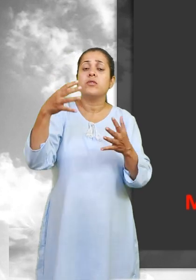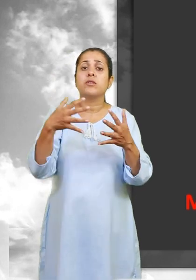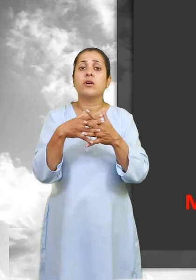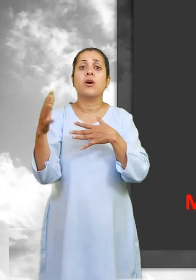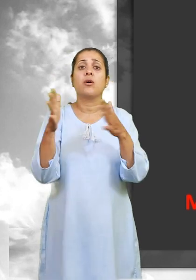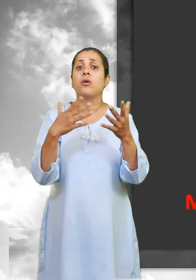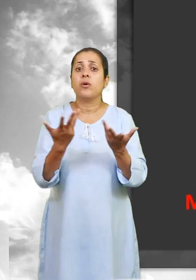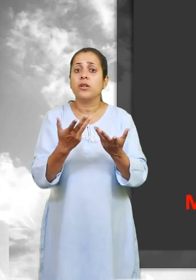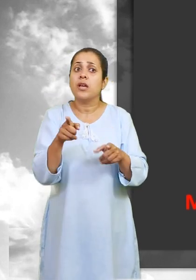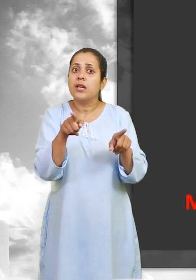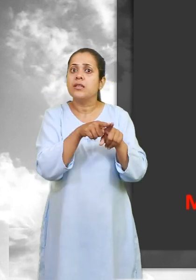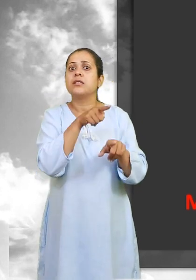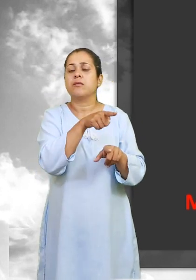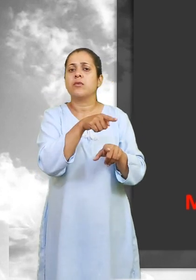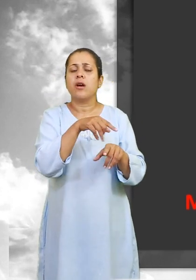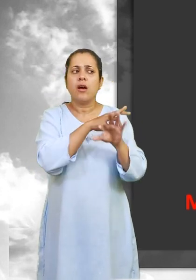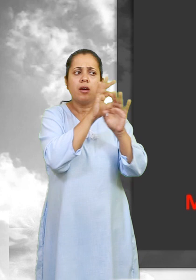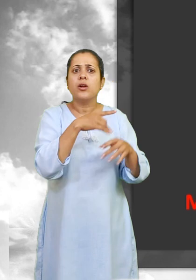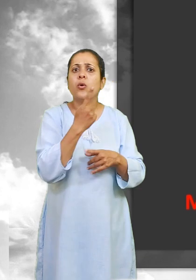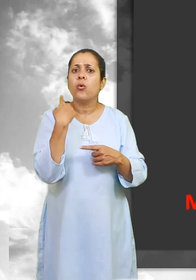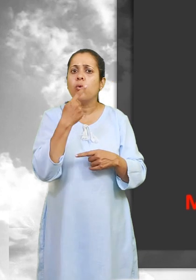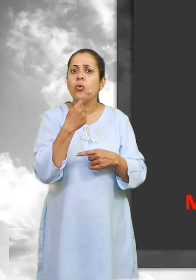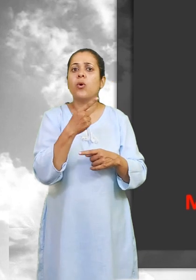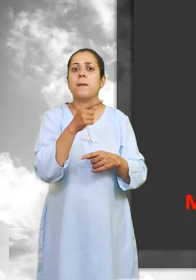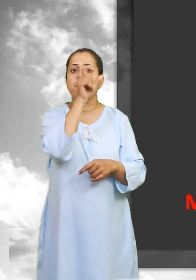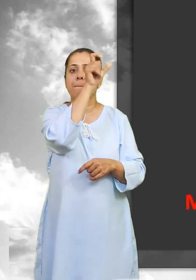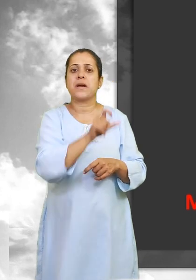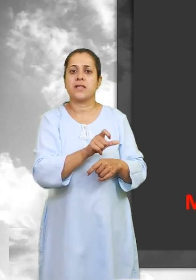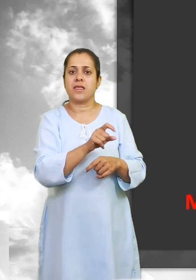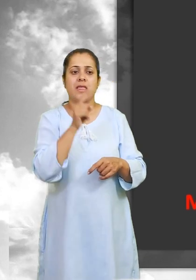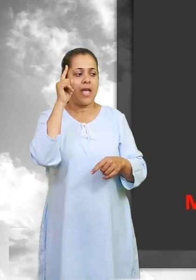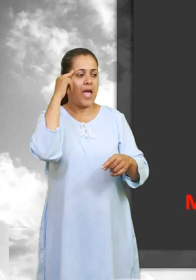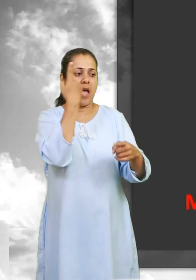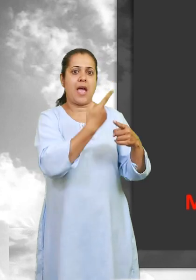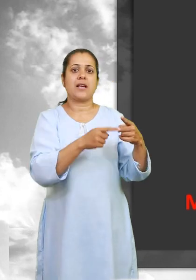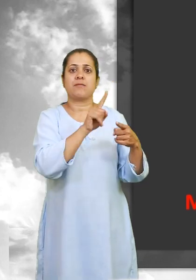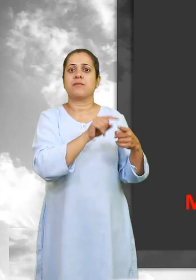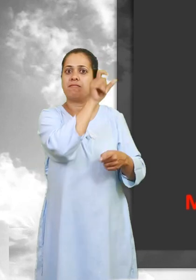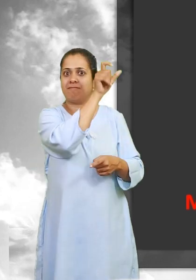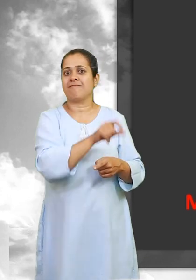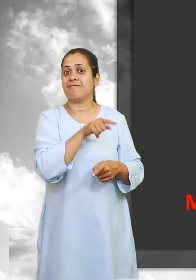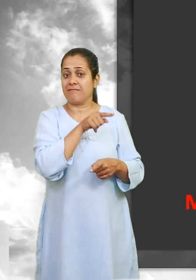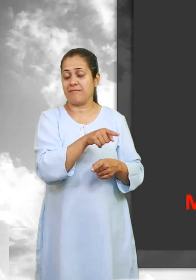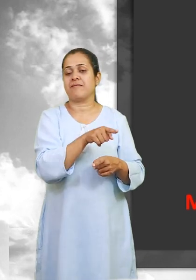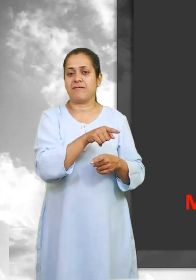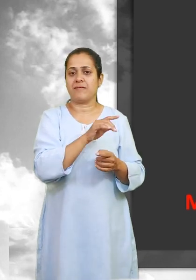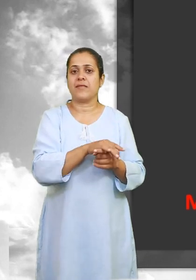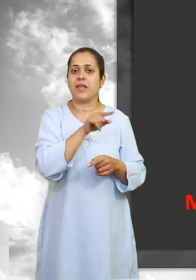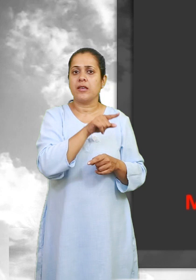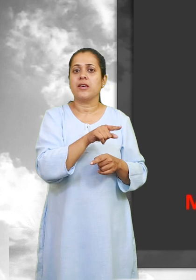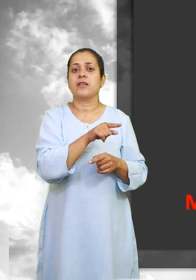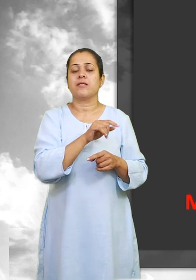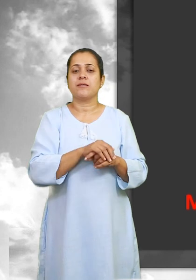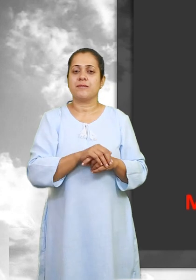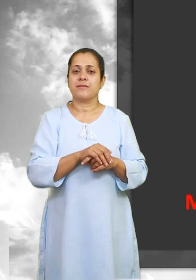So who does this? The meteorologist does it. He is an expert who gives us this